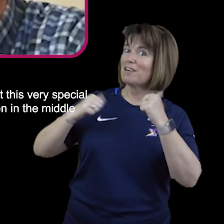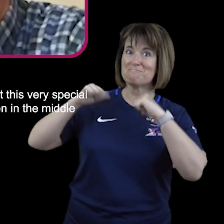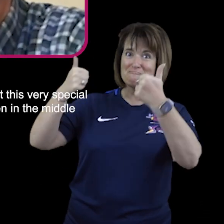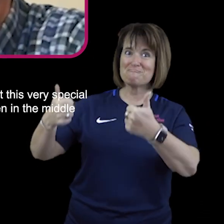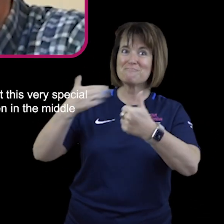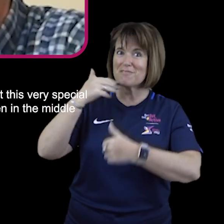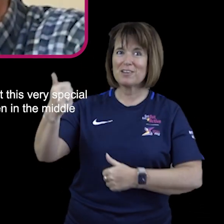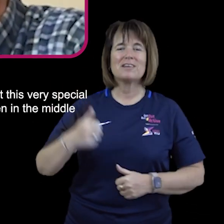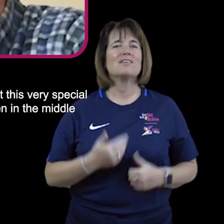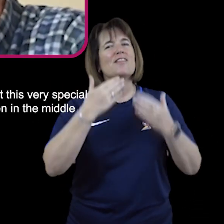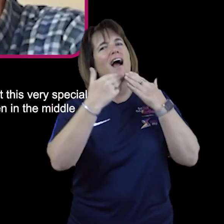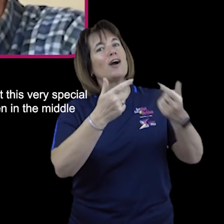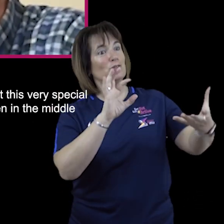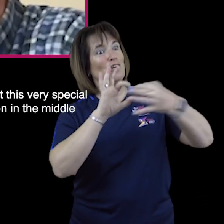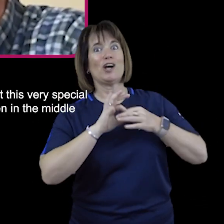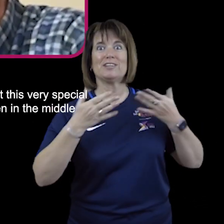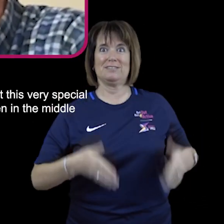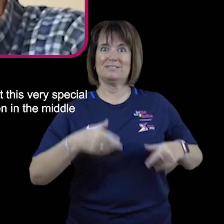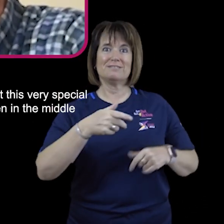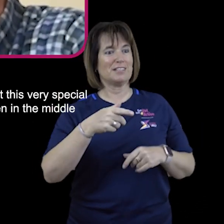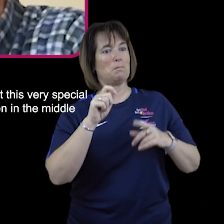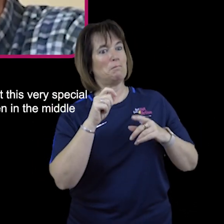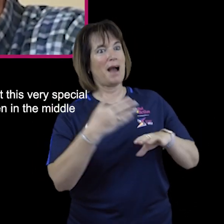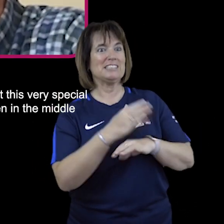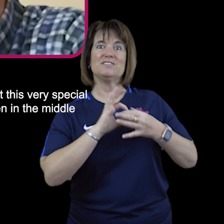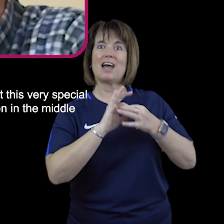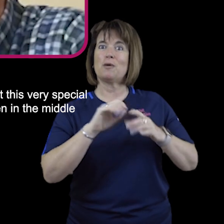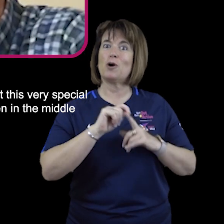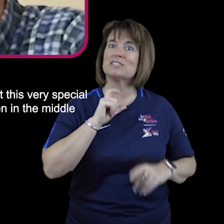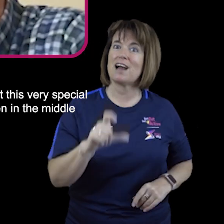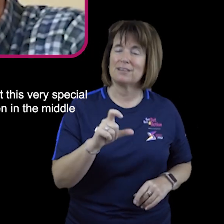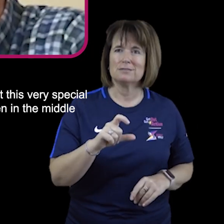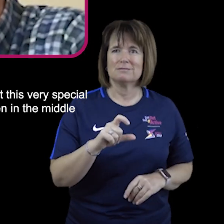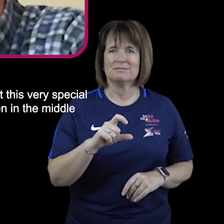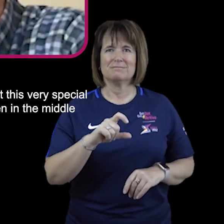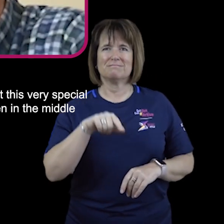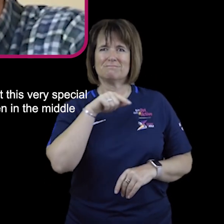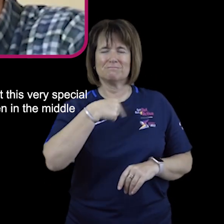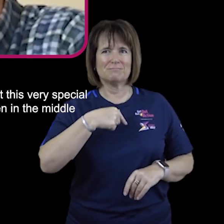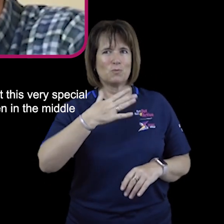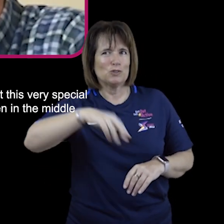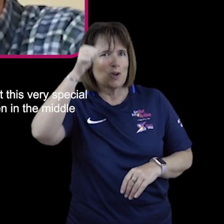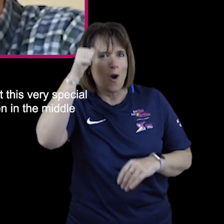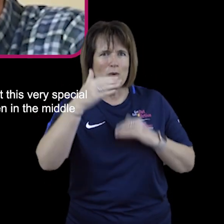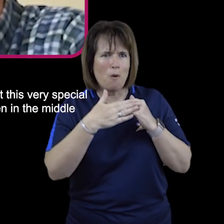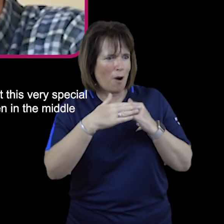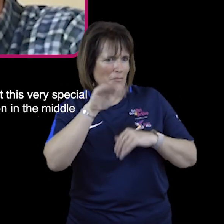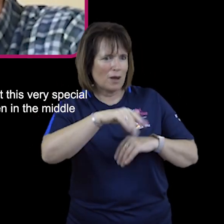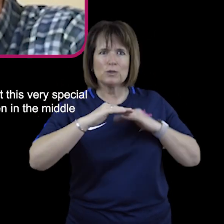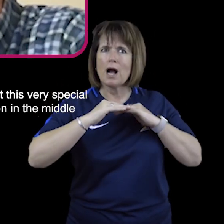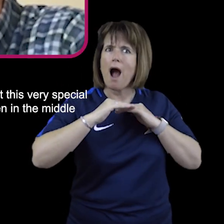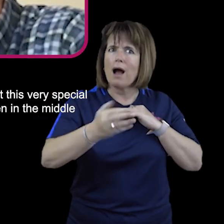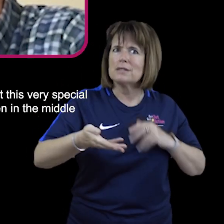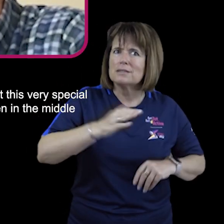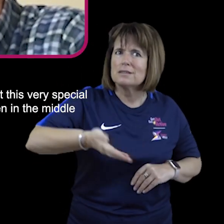Thank you so much for joining on our Active Together podcast, because I want to hear all about this very special garden. But before that, tell us a little bit